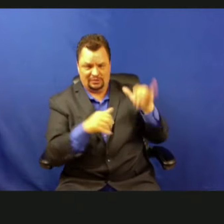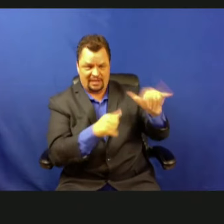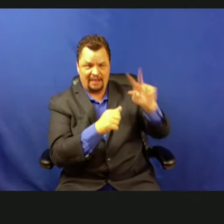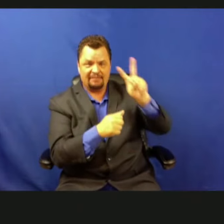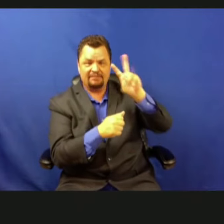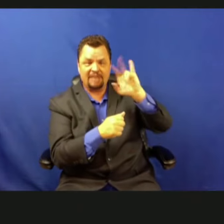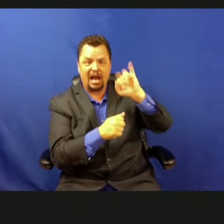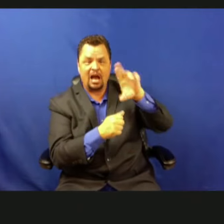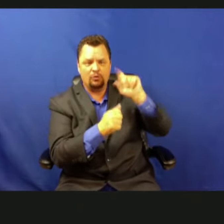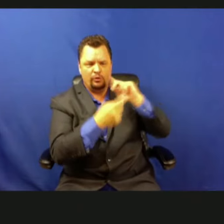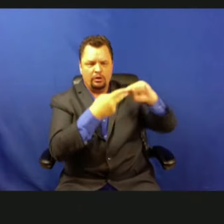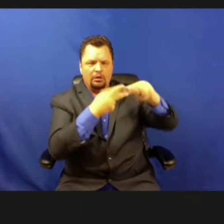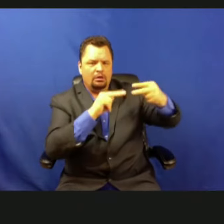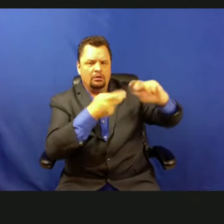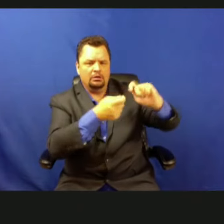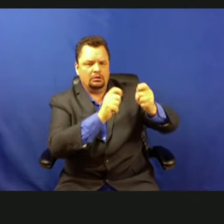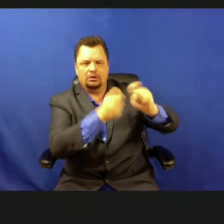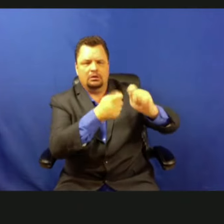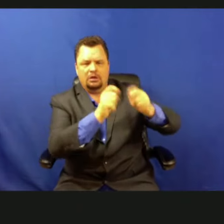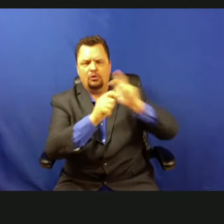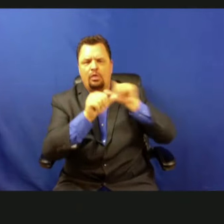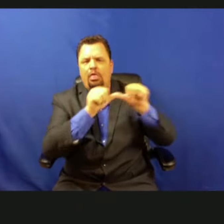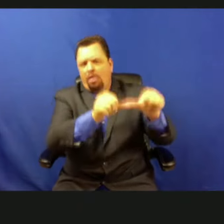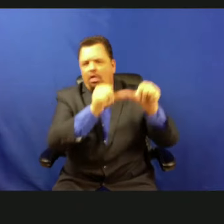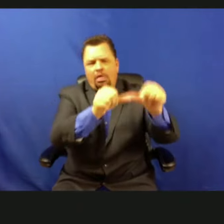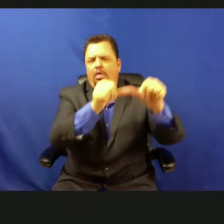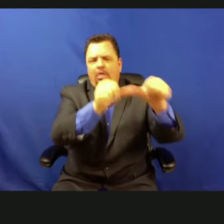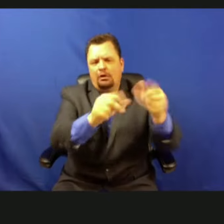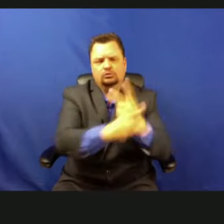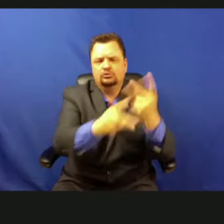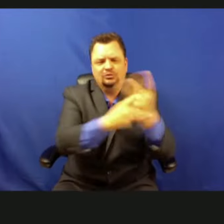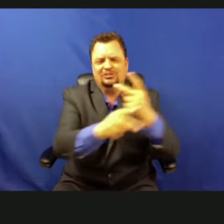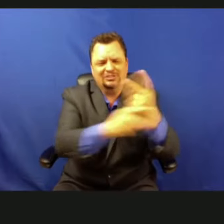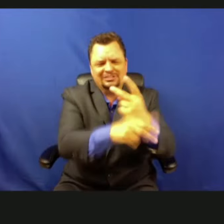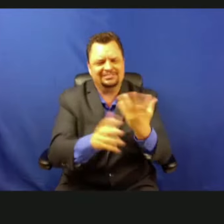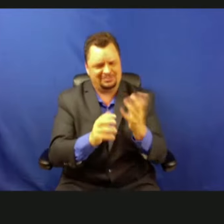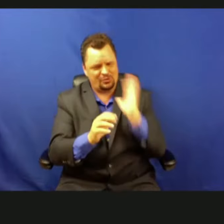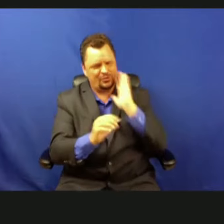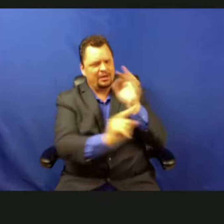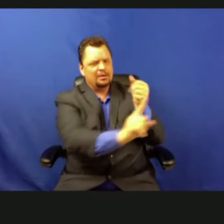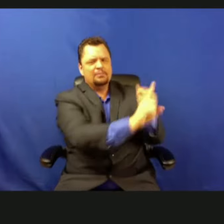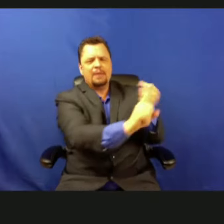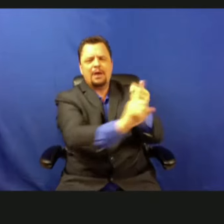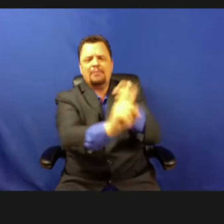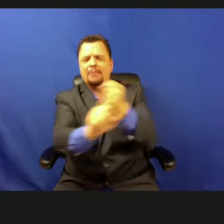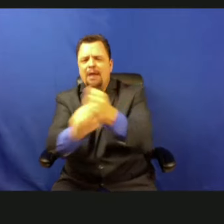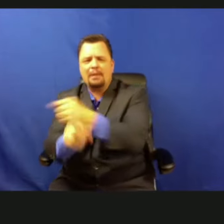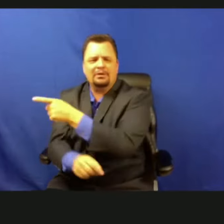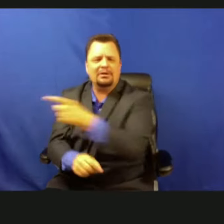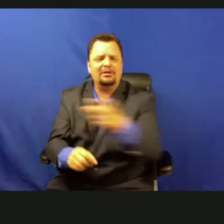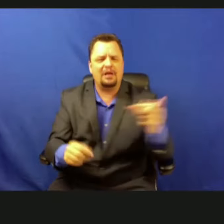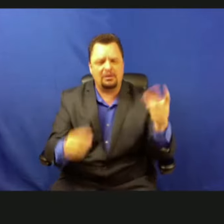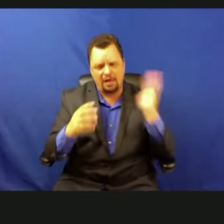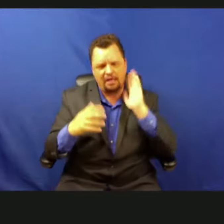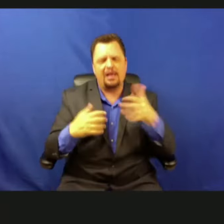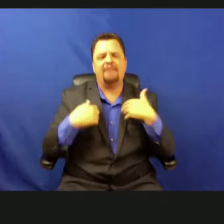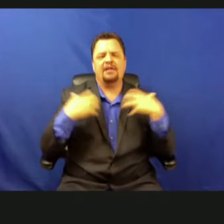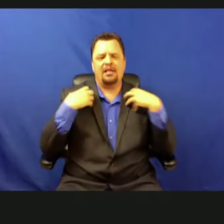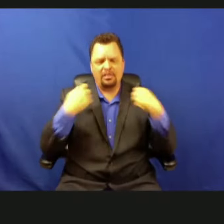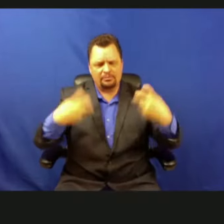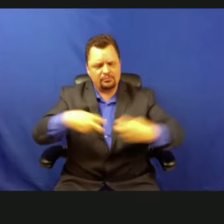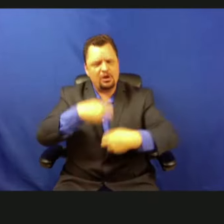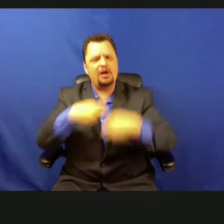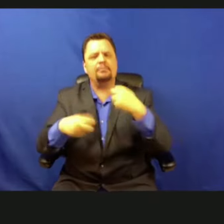effective, 90% effective, it affects a few vaccinated people as well. I want to reiterate that Colorado has the resources, the infrastructure, the